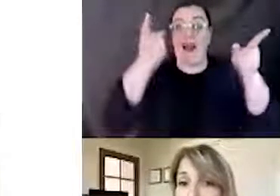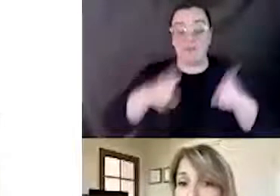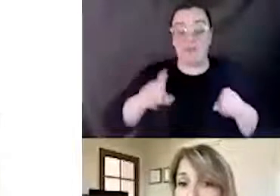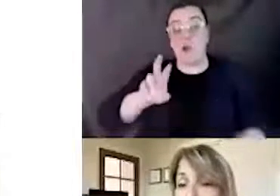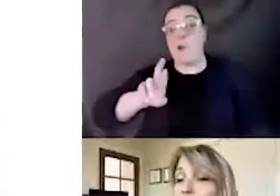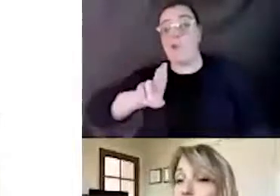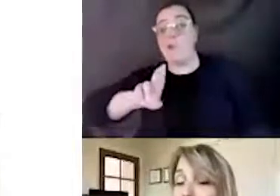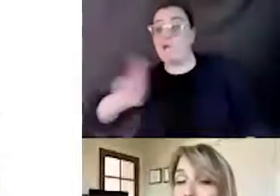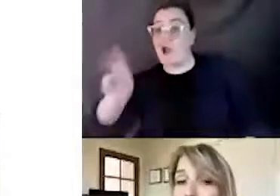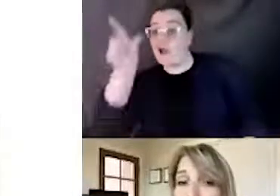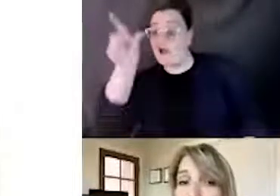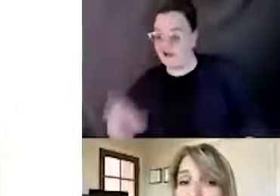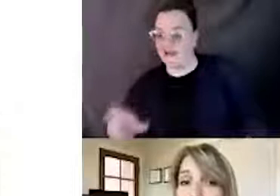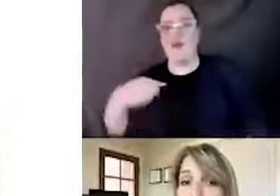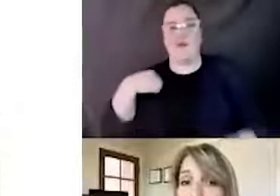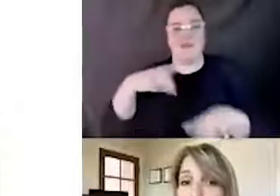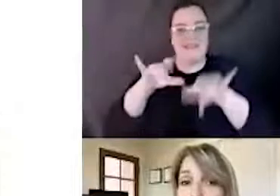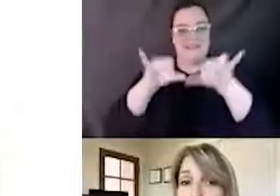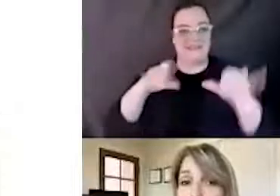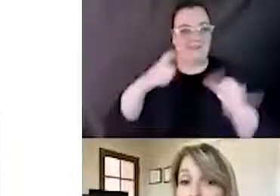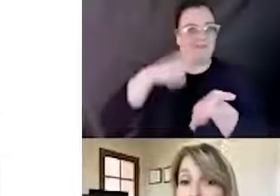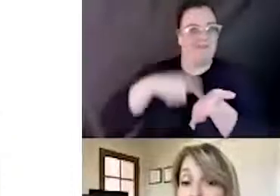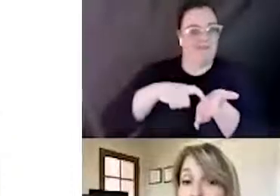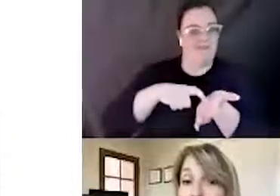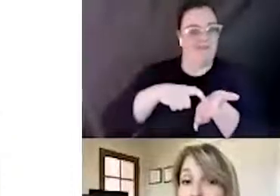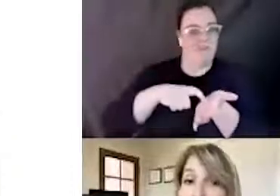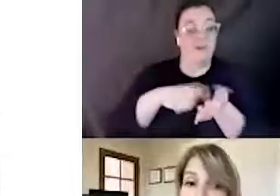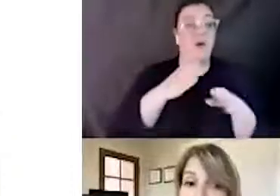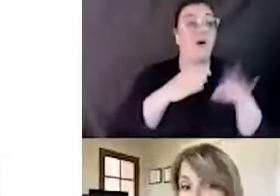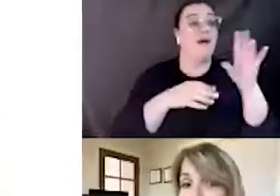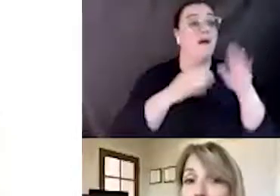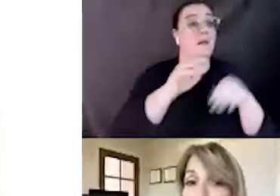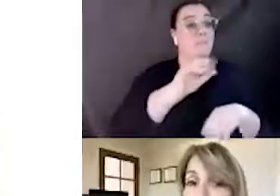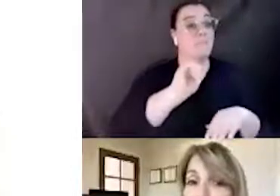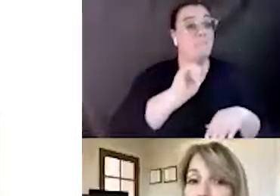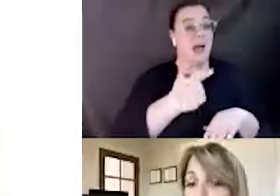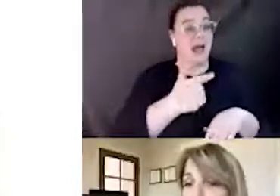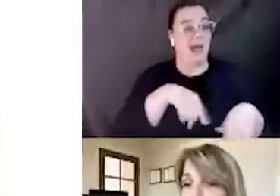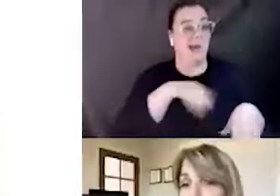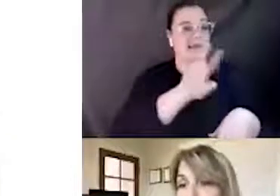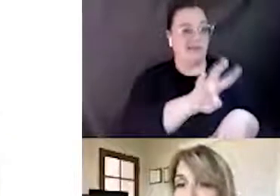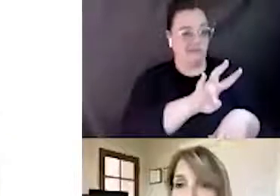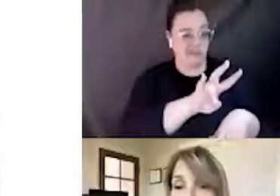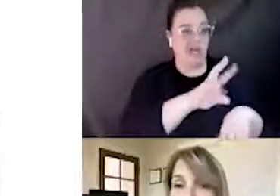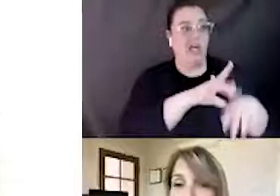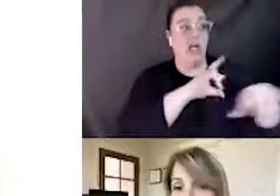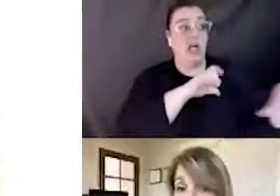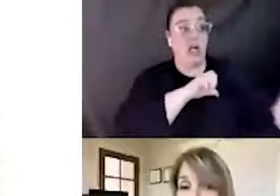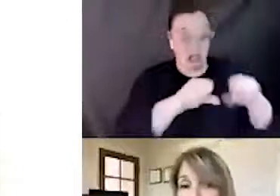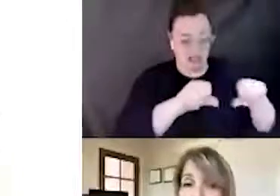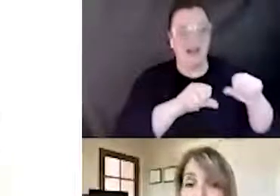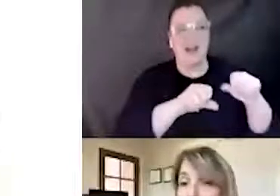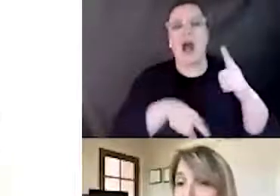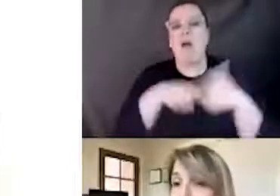what our system detected. And you can see that after the magnitude 7 earthquake, there's about a 10-minute window where we weren't able to detect anything in